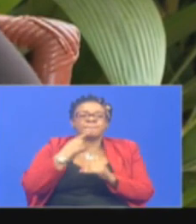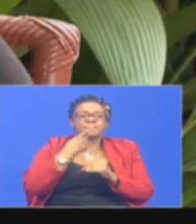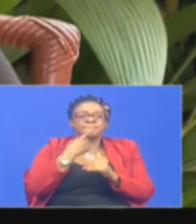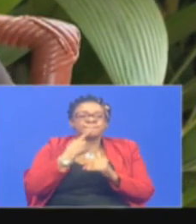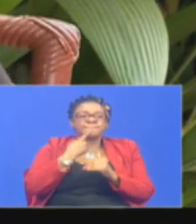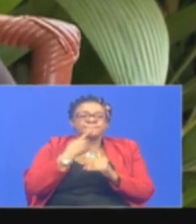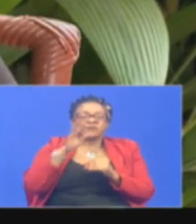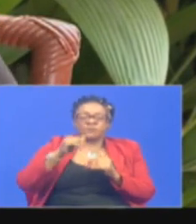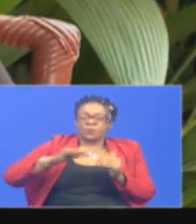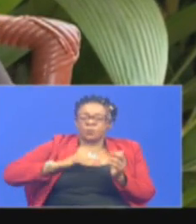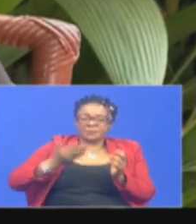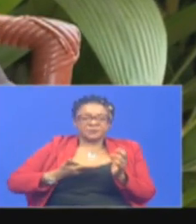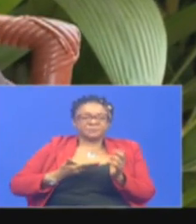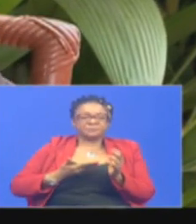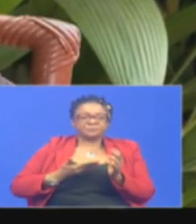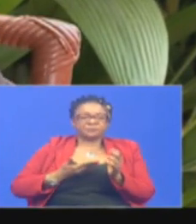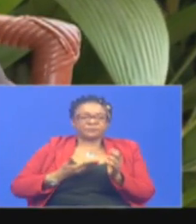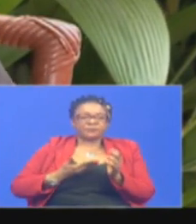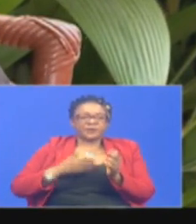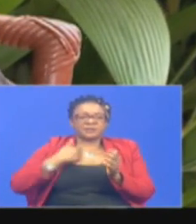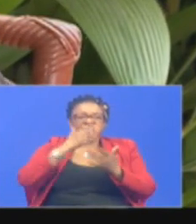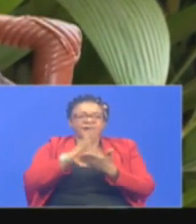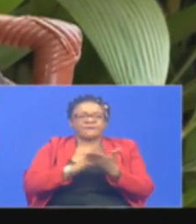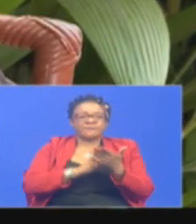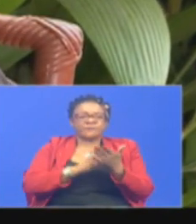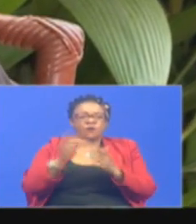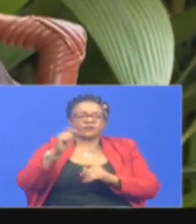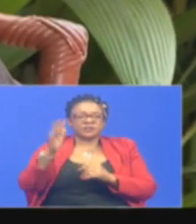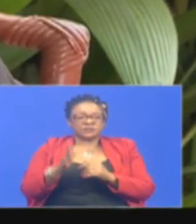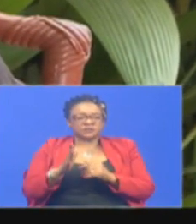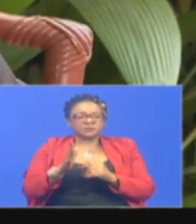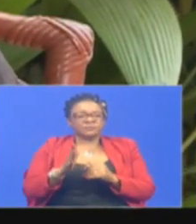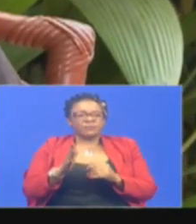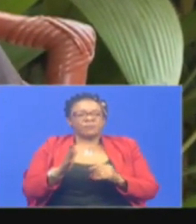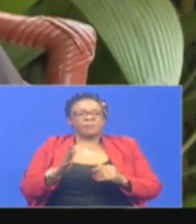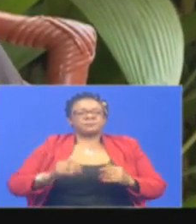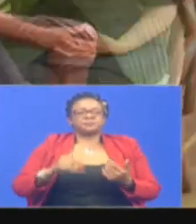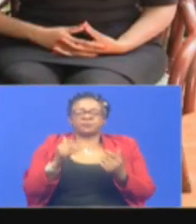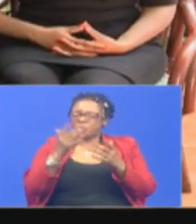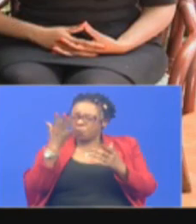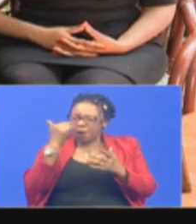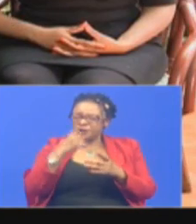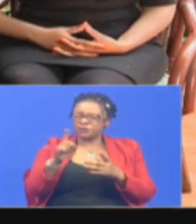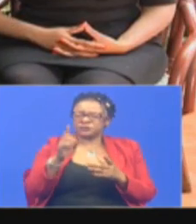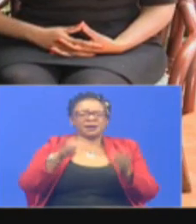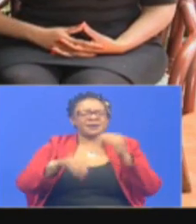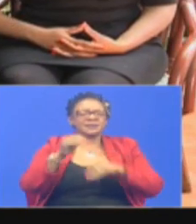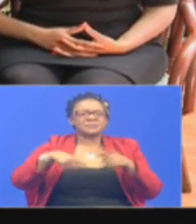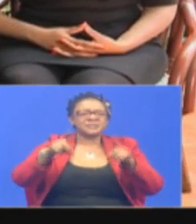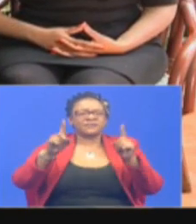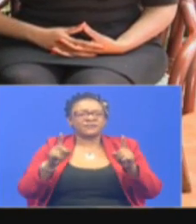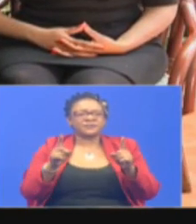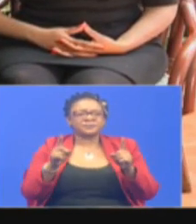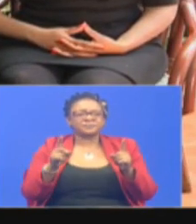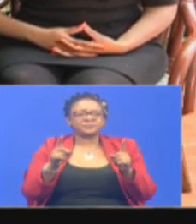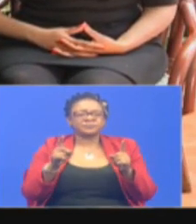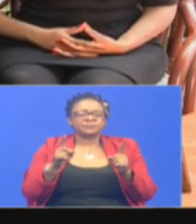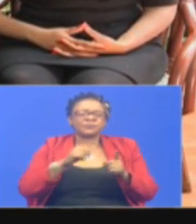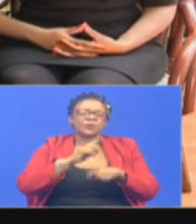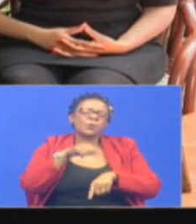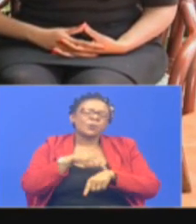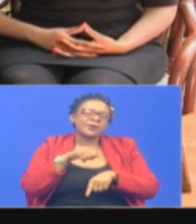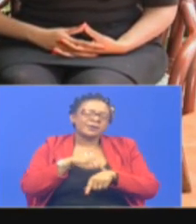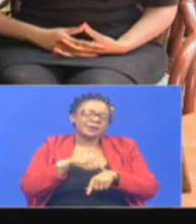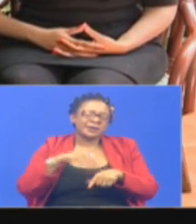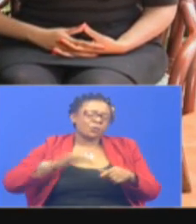women are, you said half of Kenyans, yes, then why can't they elect themselves? Since the history of Kenya, when did women start getting